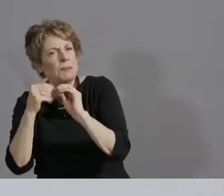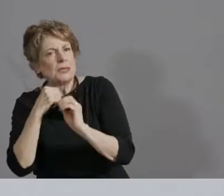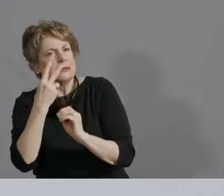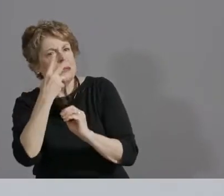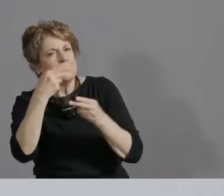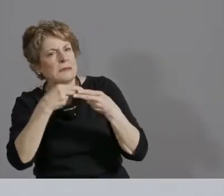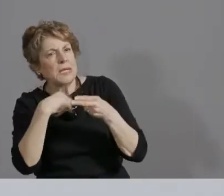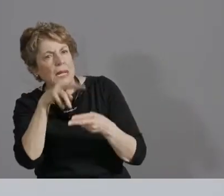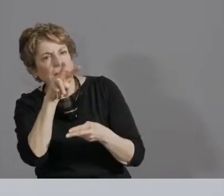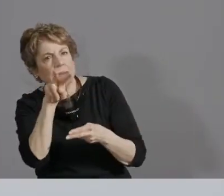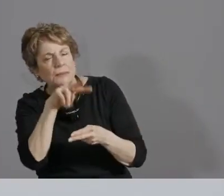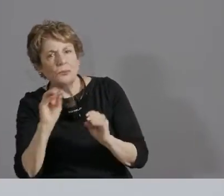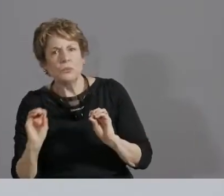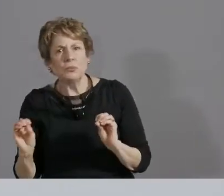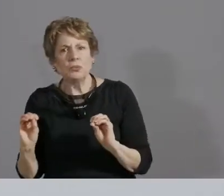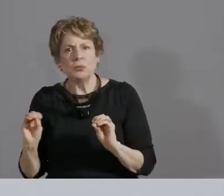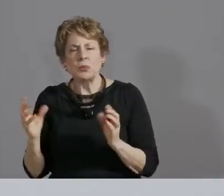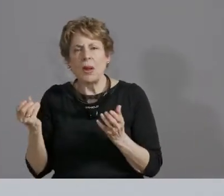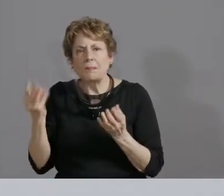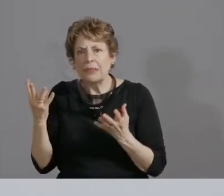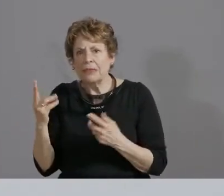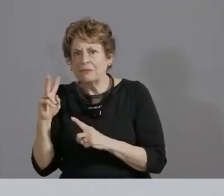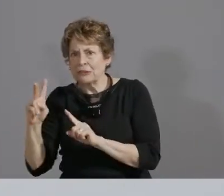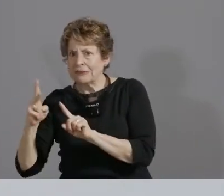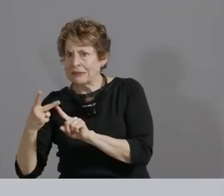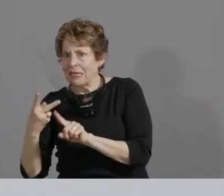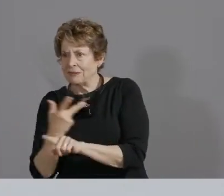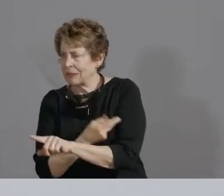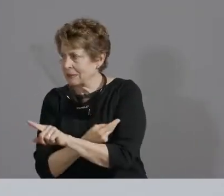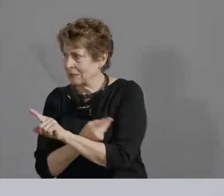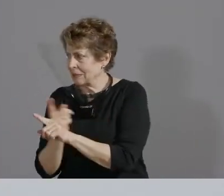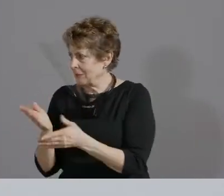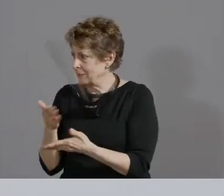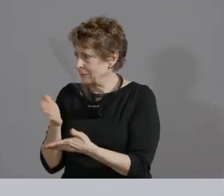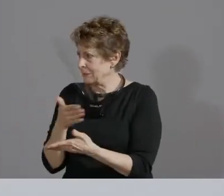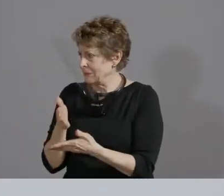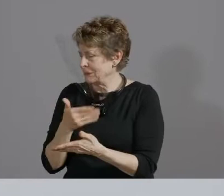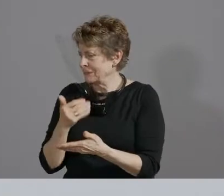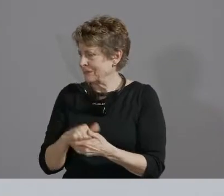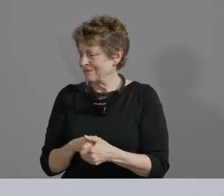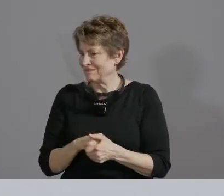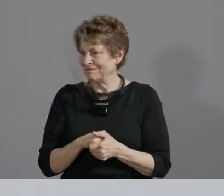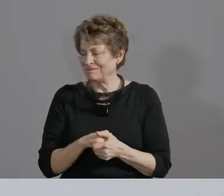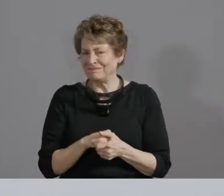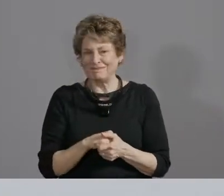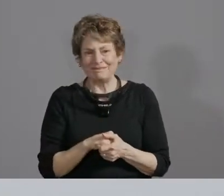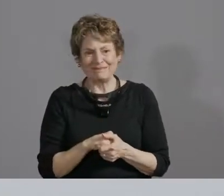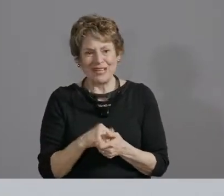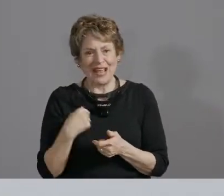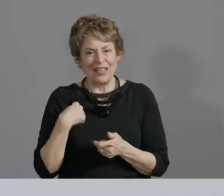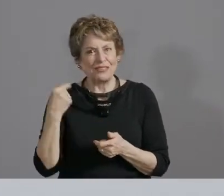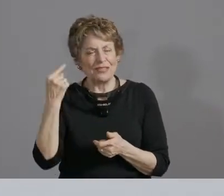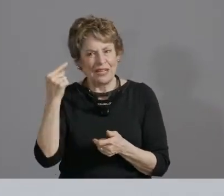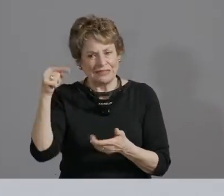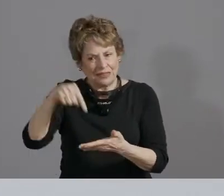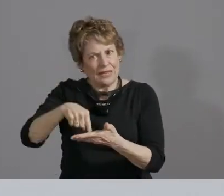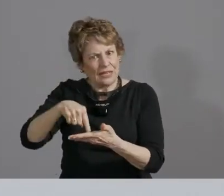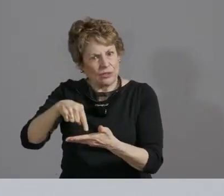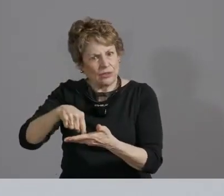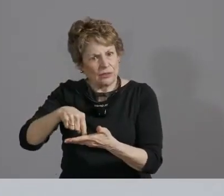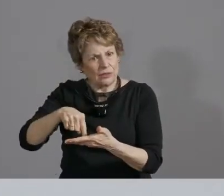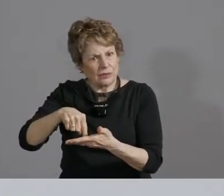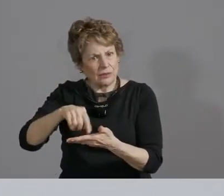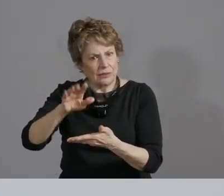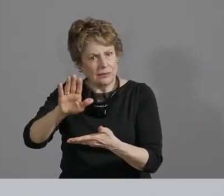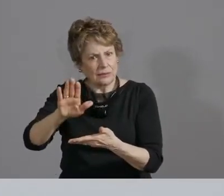I think it was on the top. Let me see. It's on our dashboard now. Let me go back to the dashboard.